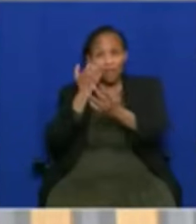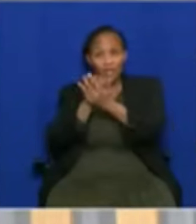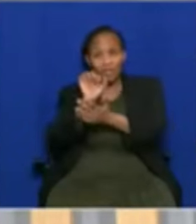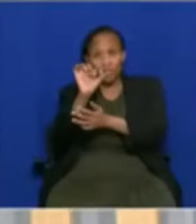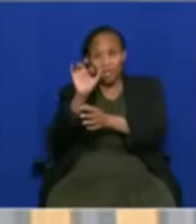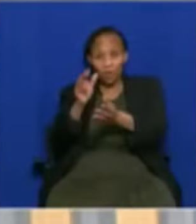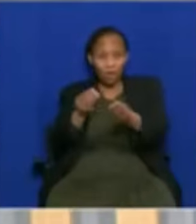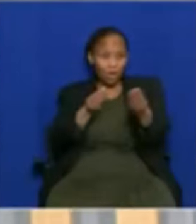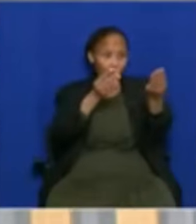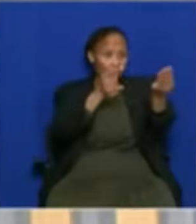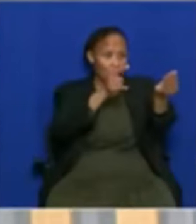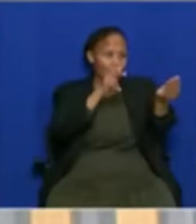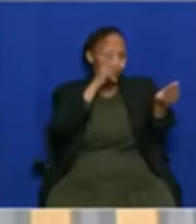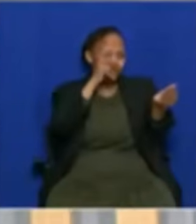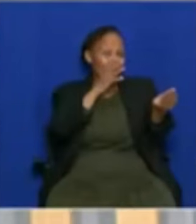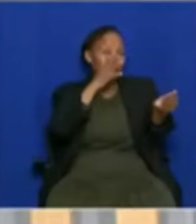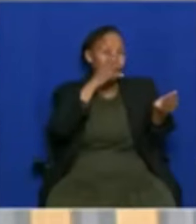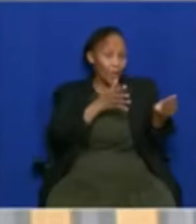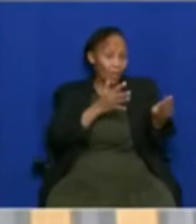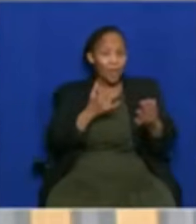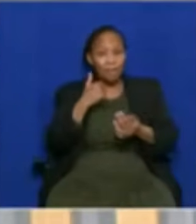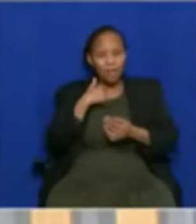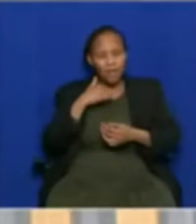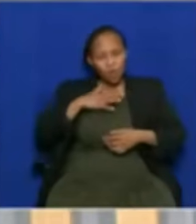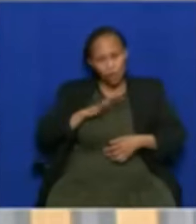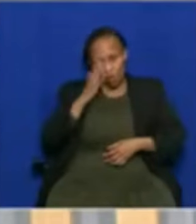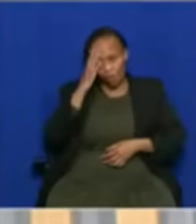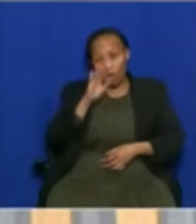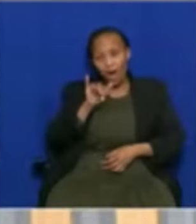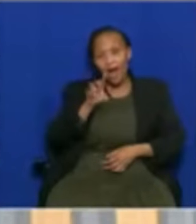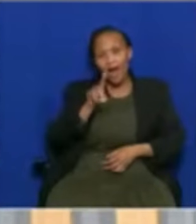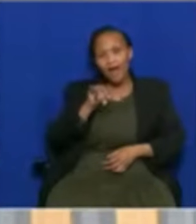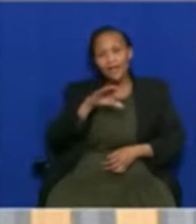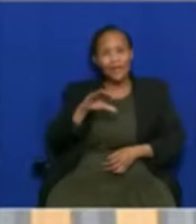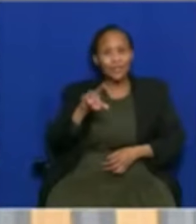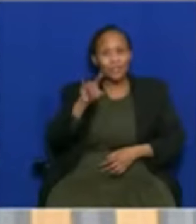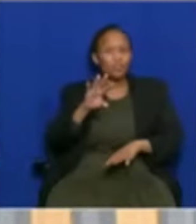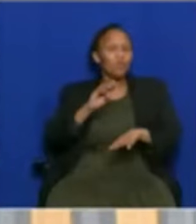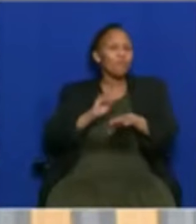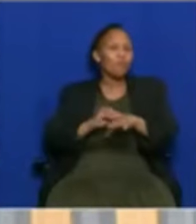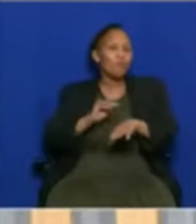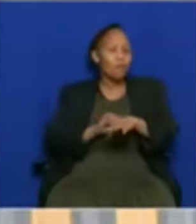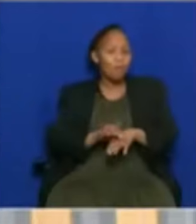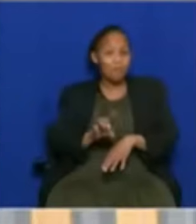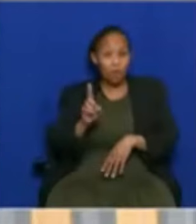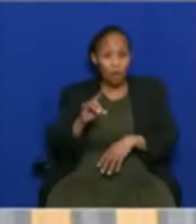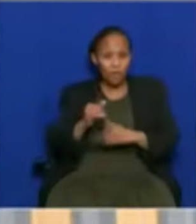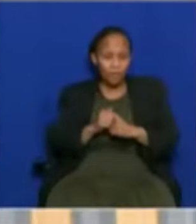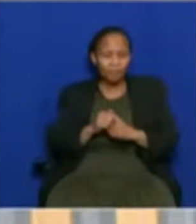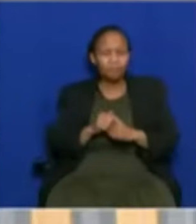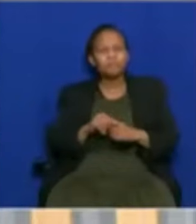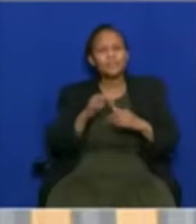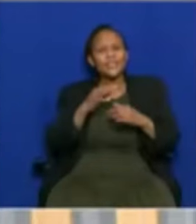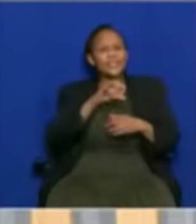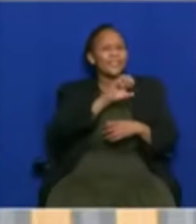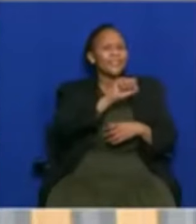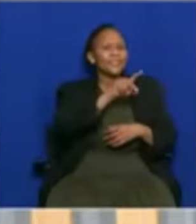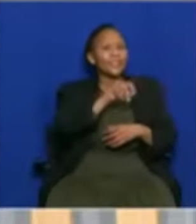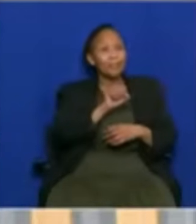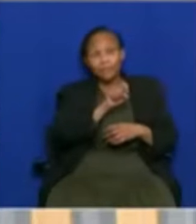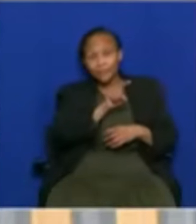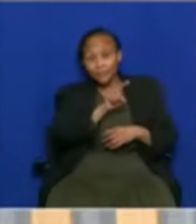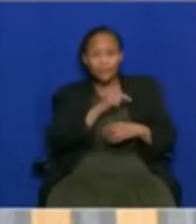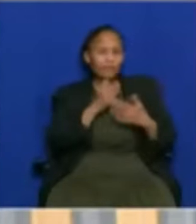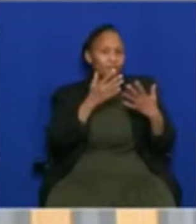it IDEC's problem that SAPS has decided to include someone